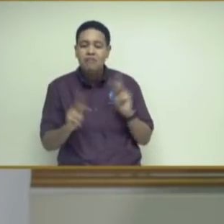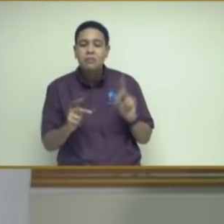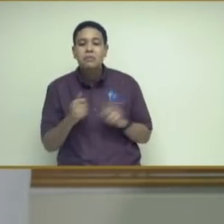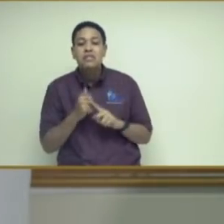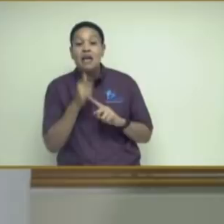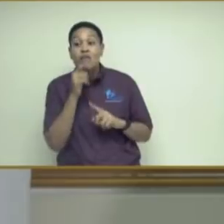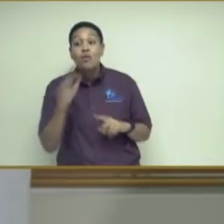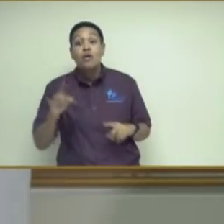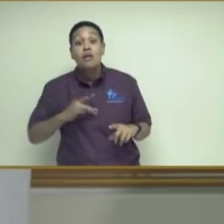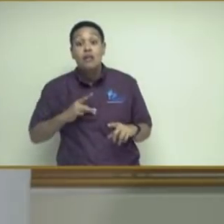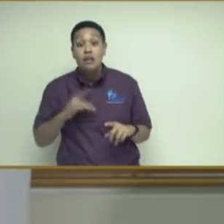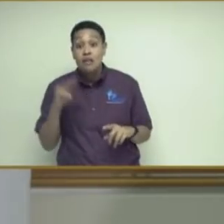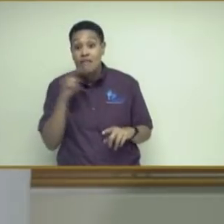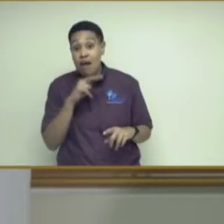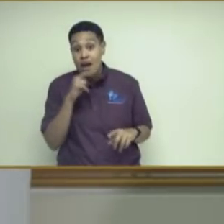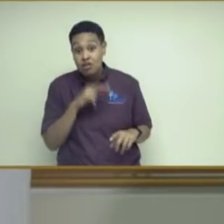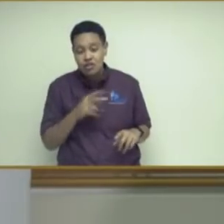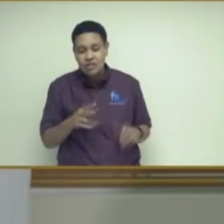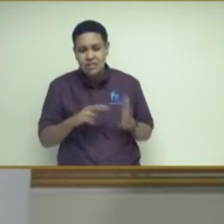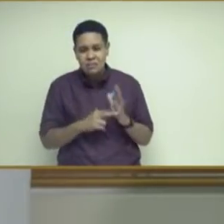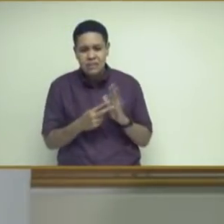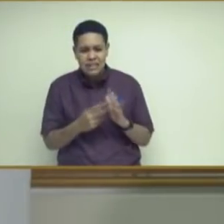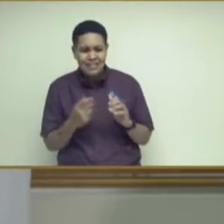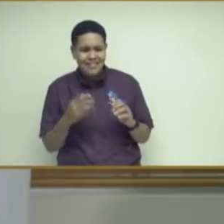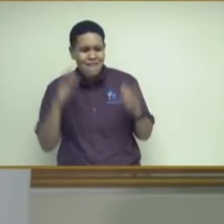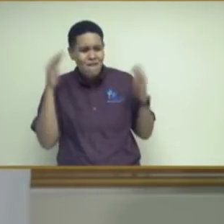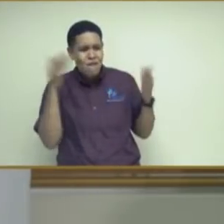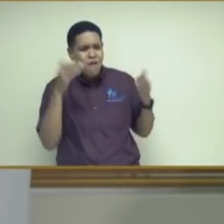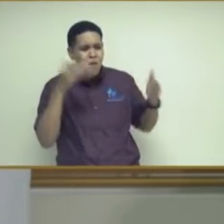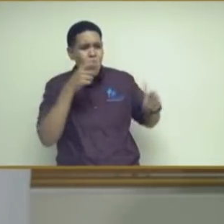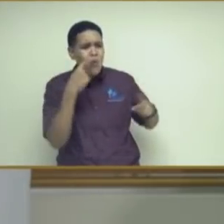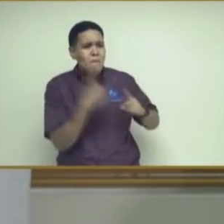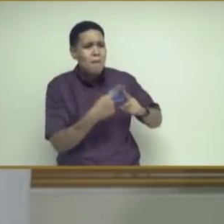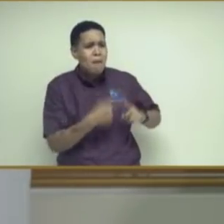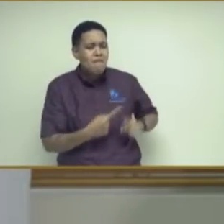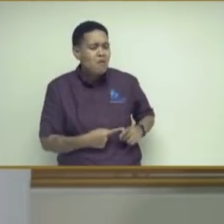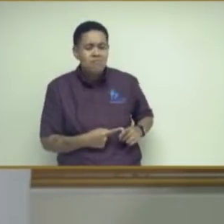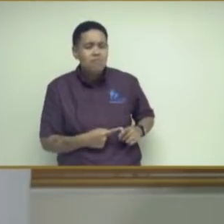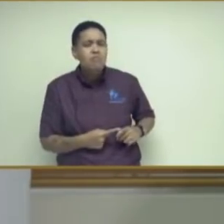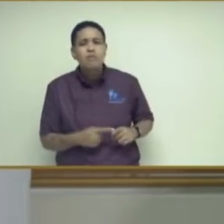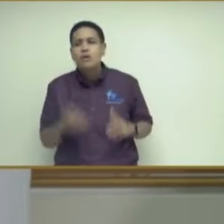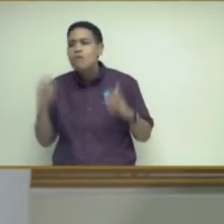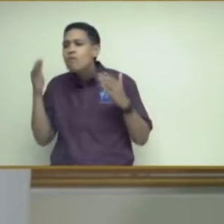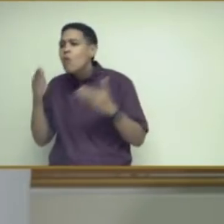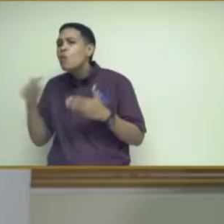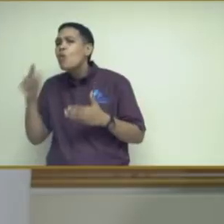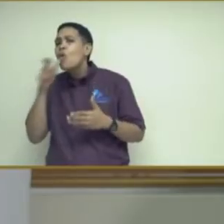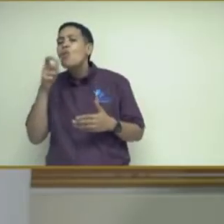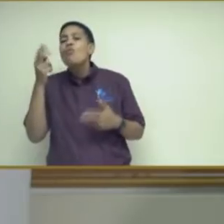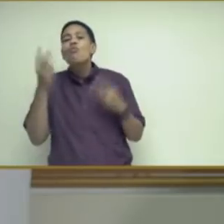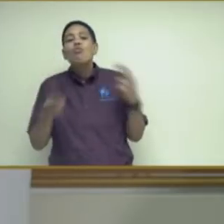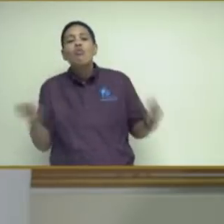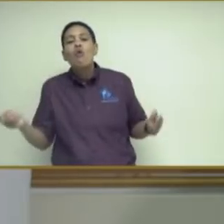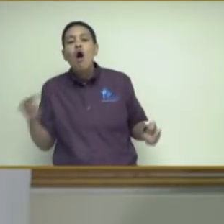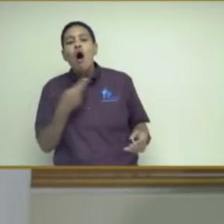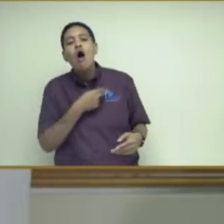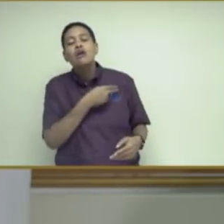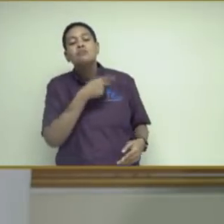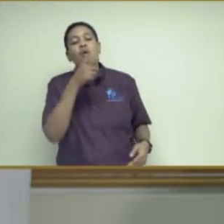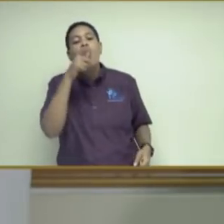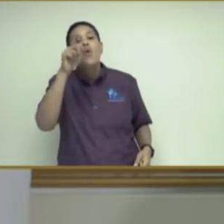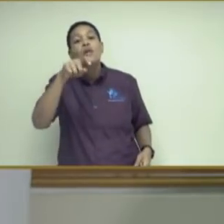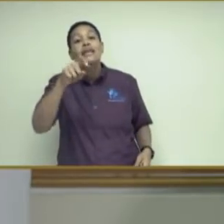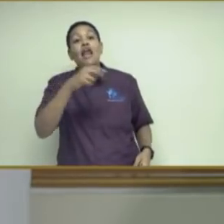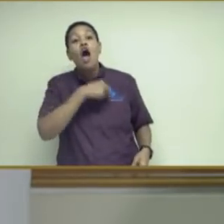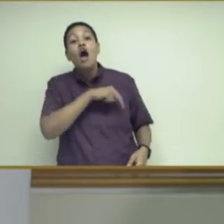who get the virus, meaning the statistic around positives, and more those who are hospitalized or needing